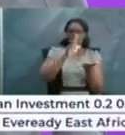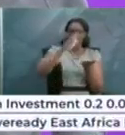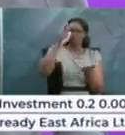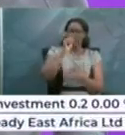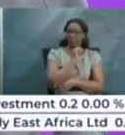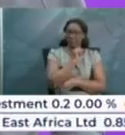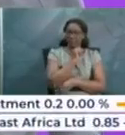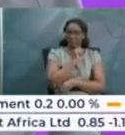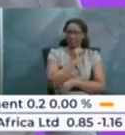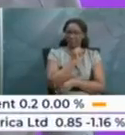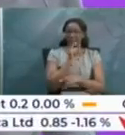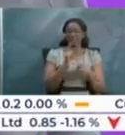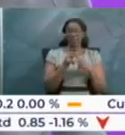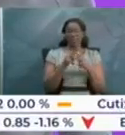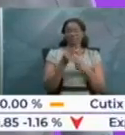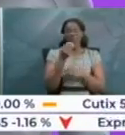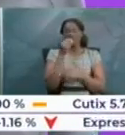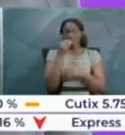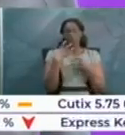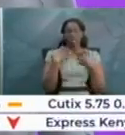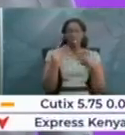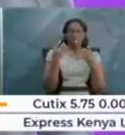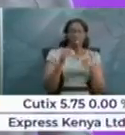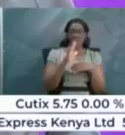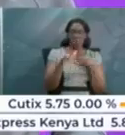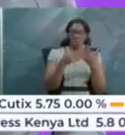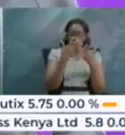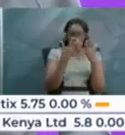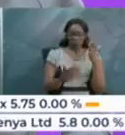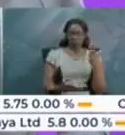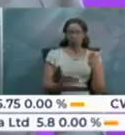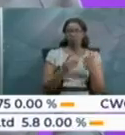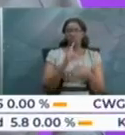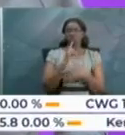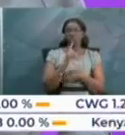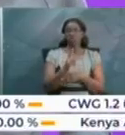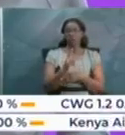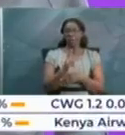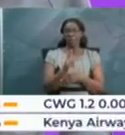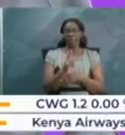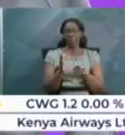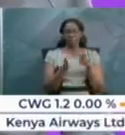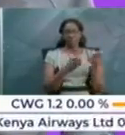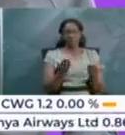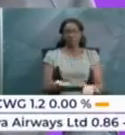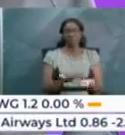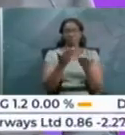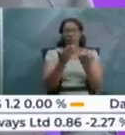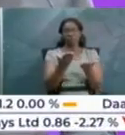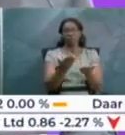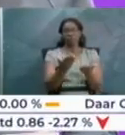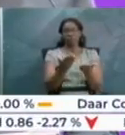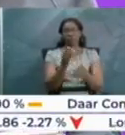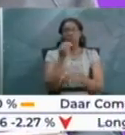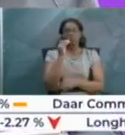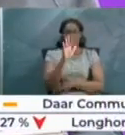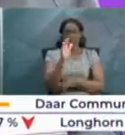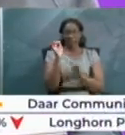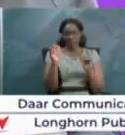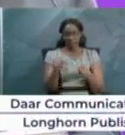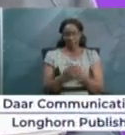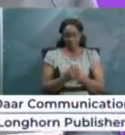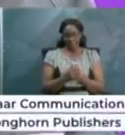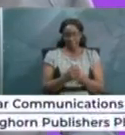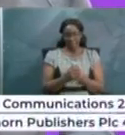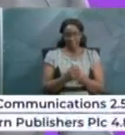called Foods and Health Certificate. All of them are actually guaranteed for. Delivery is actually next day delivery. And moving on, I would also like to